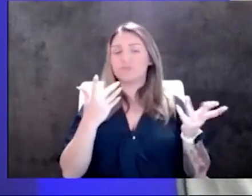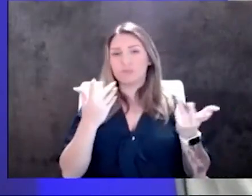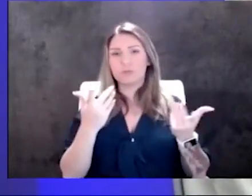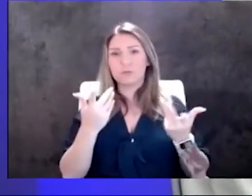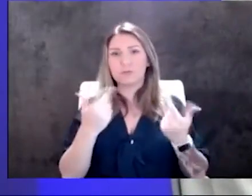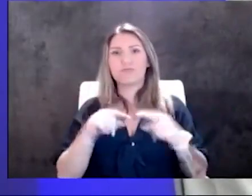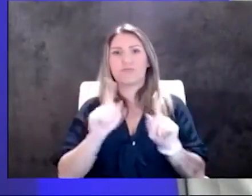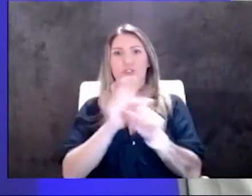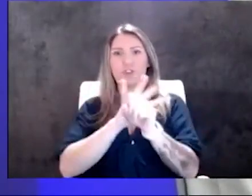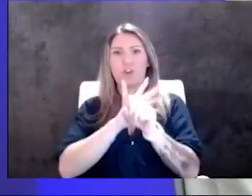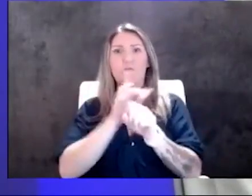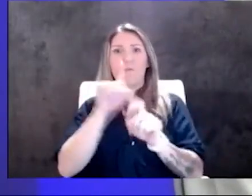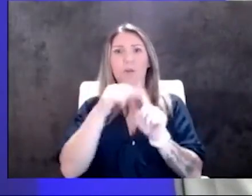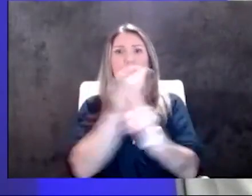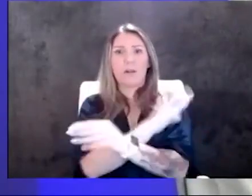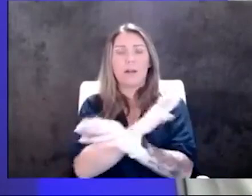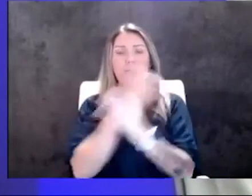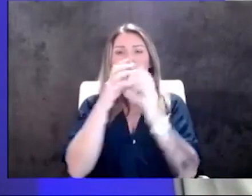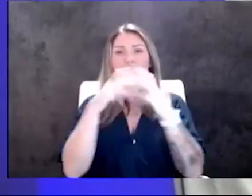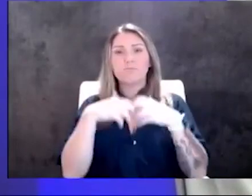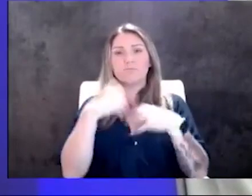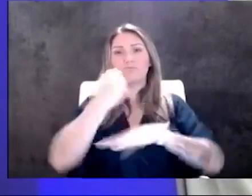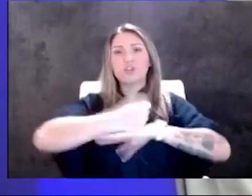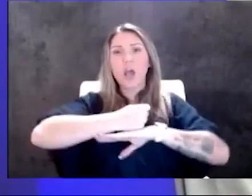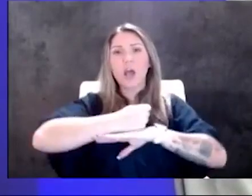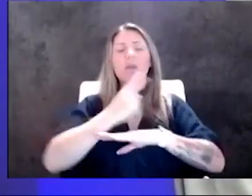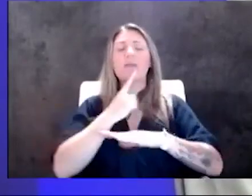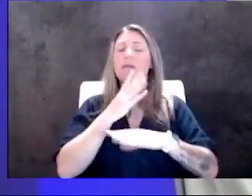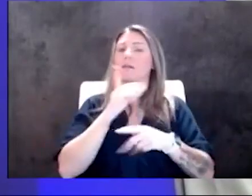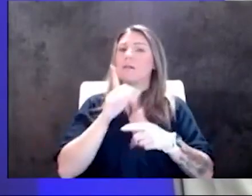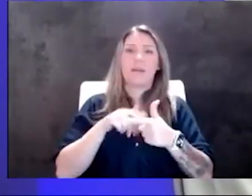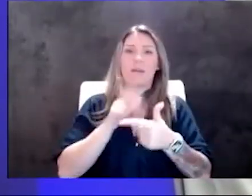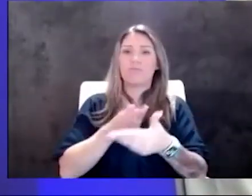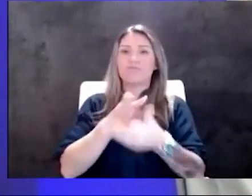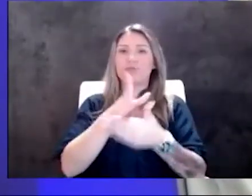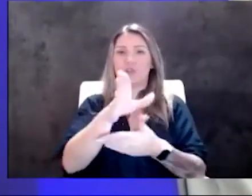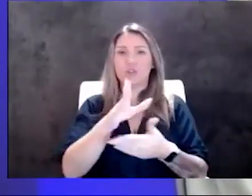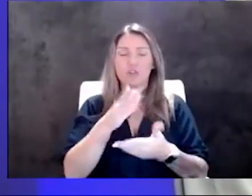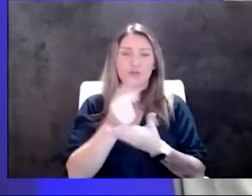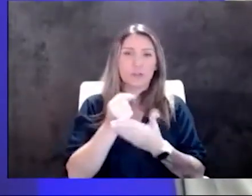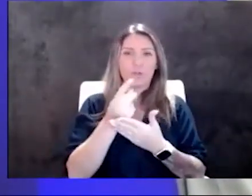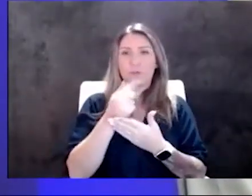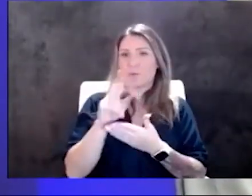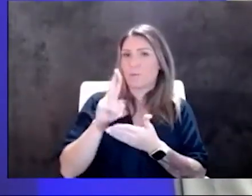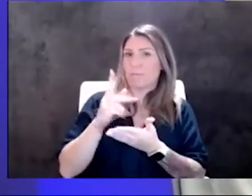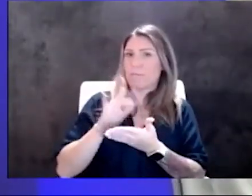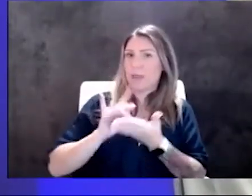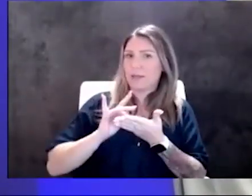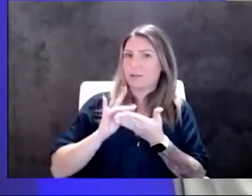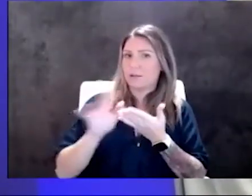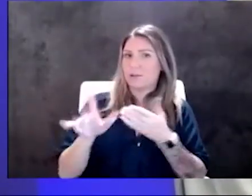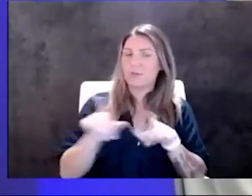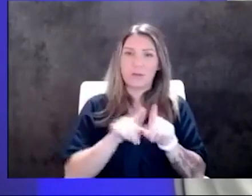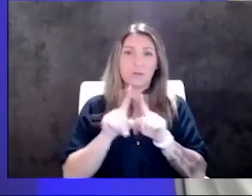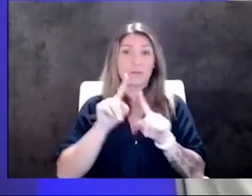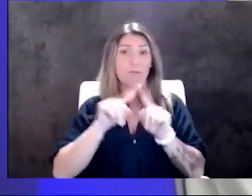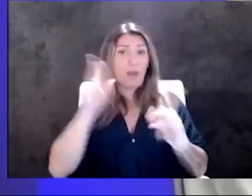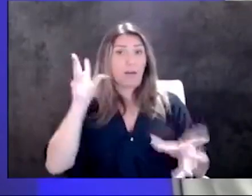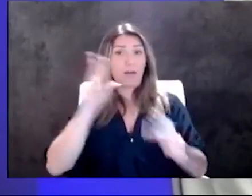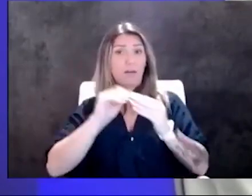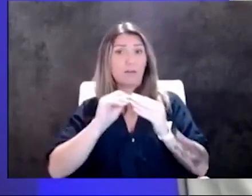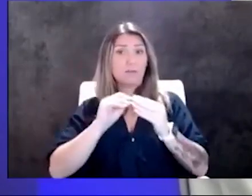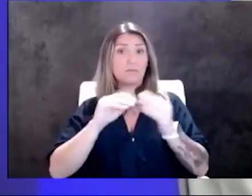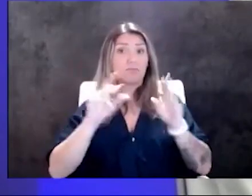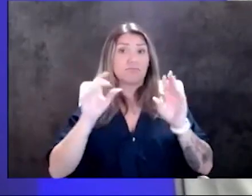shut down and patients couldn't come in for their interventional treatments or their medications, et cetera. But I think overall we've been able to kind of move